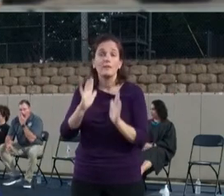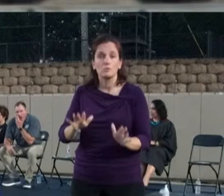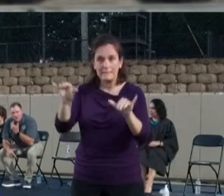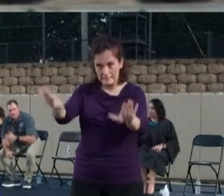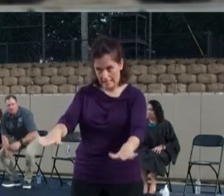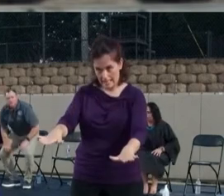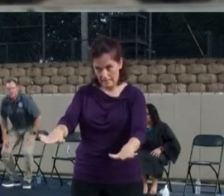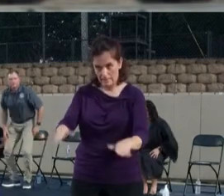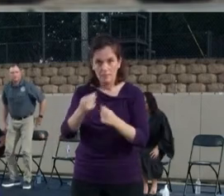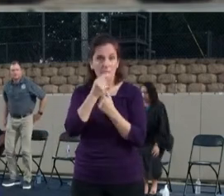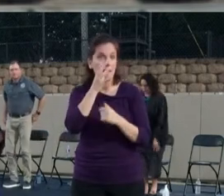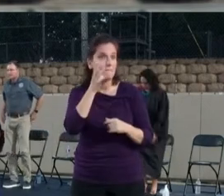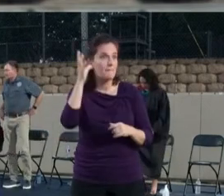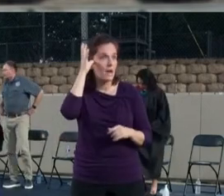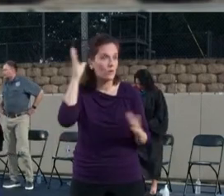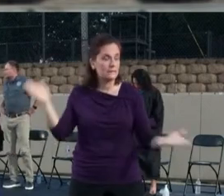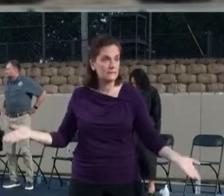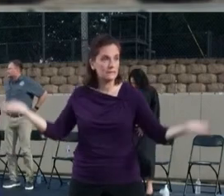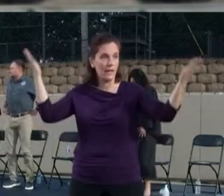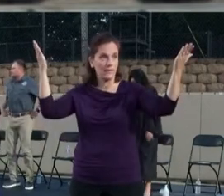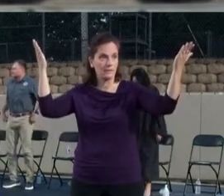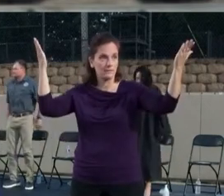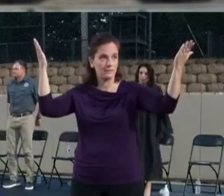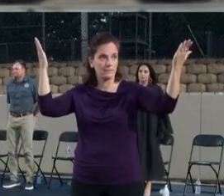if you would just stand with me, please.